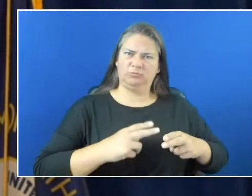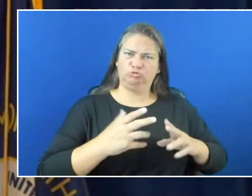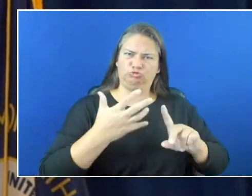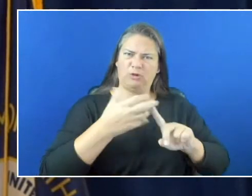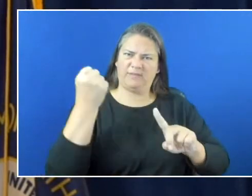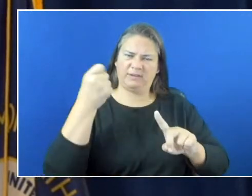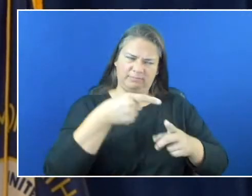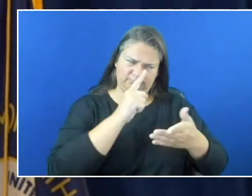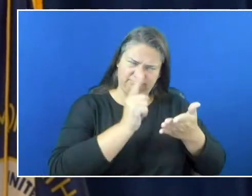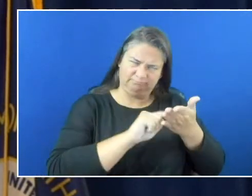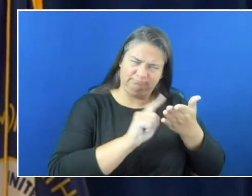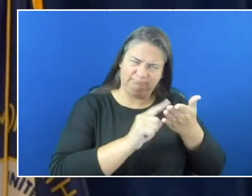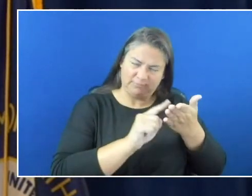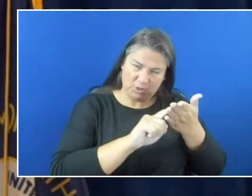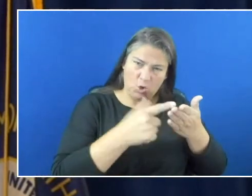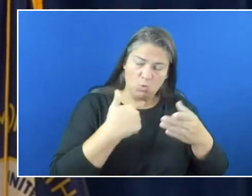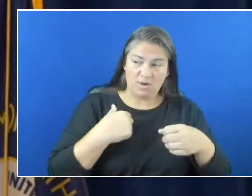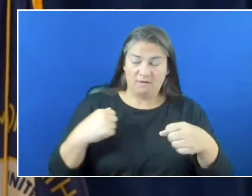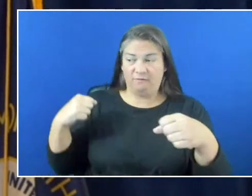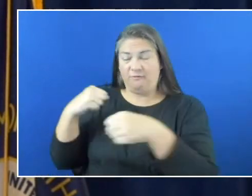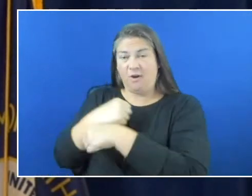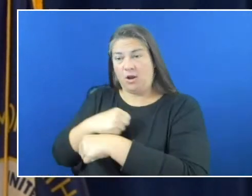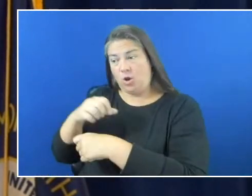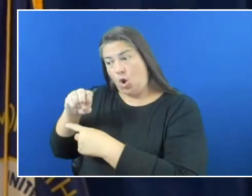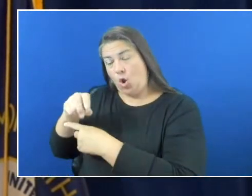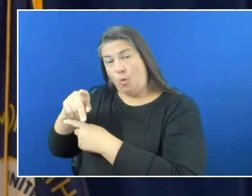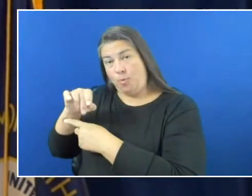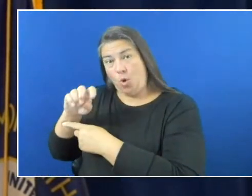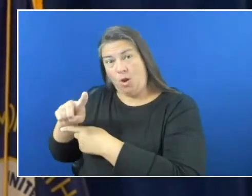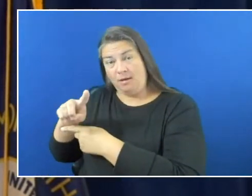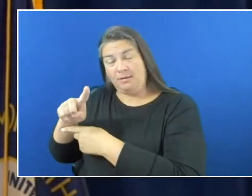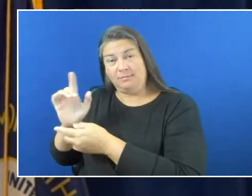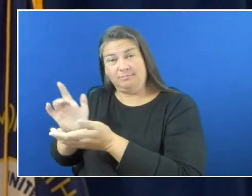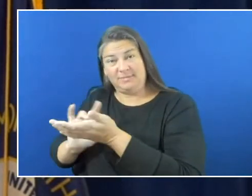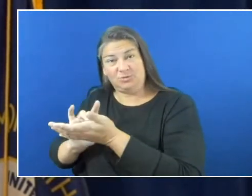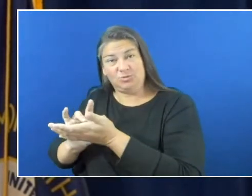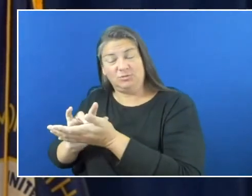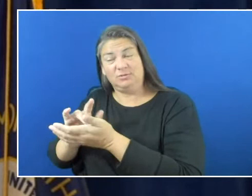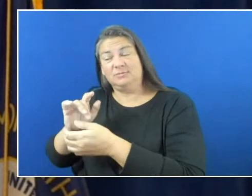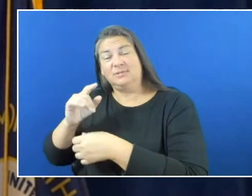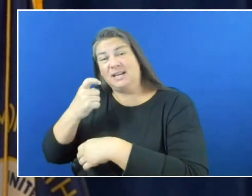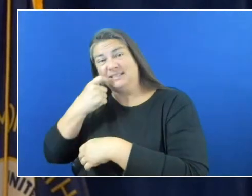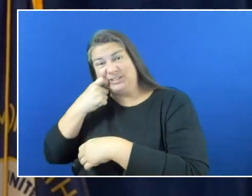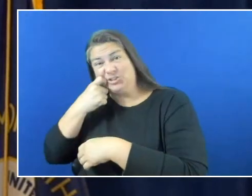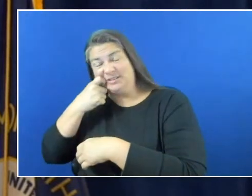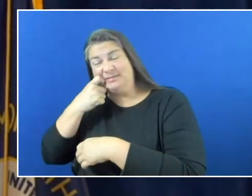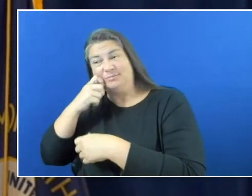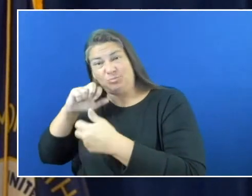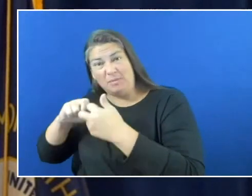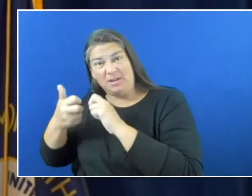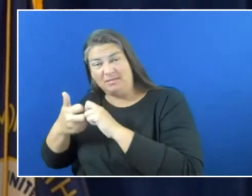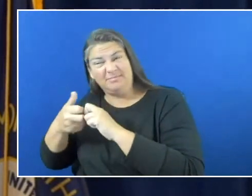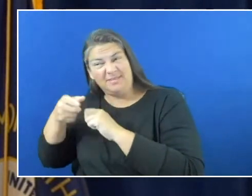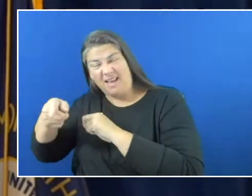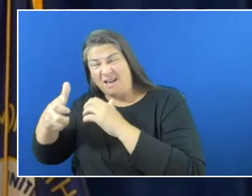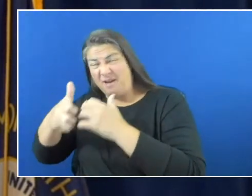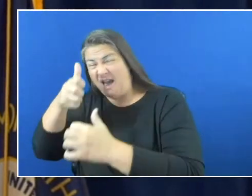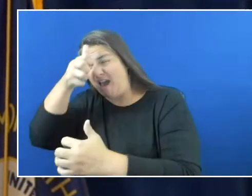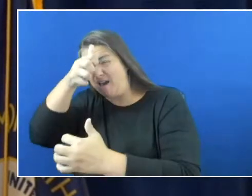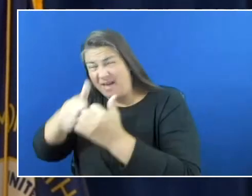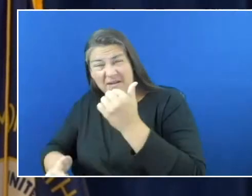opioid epidemic and continue to, a public health crisis rooted in addiction that's torn many families apart and is often part of the